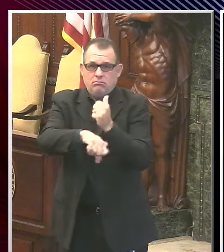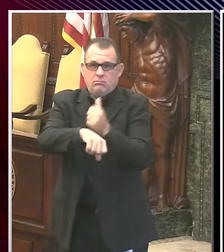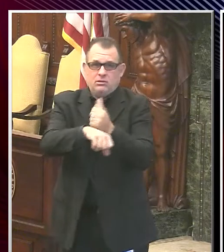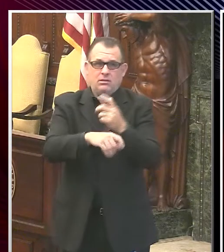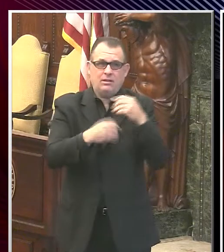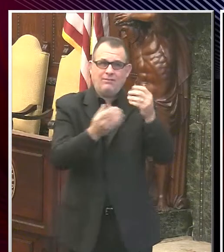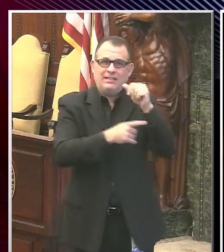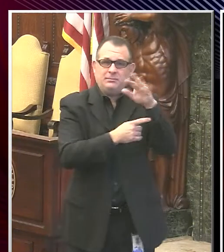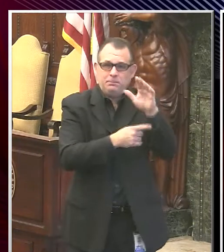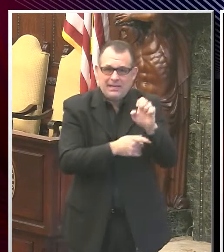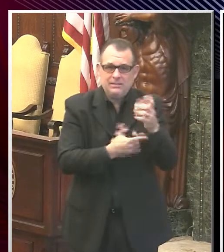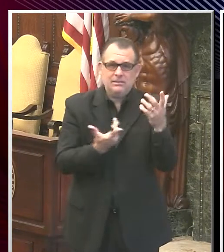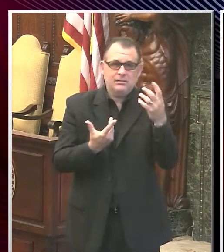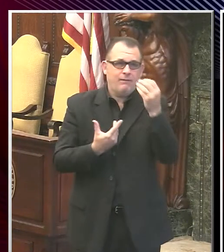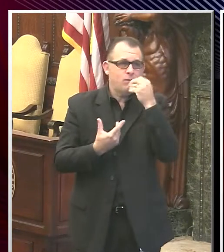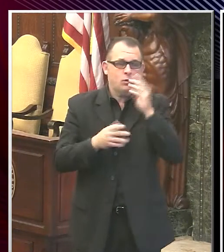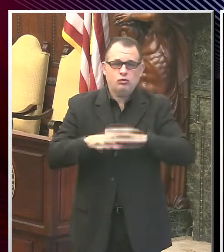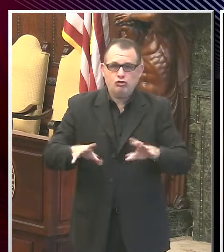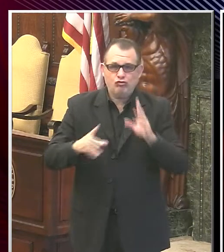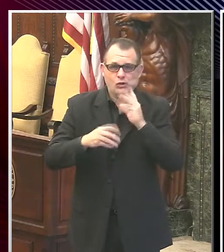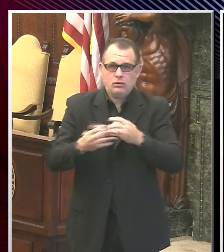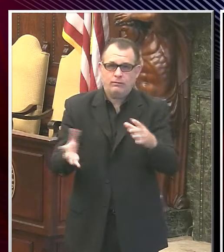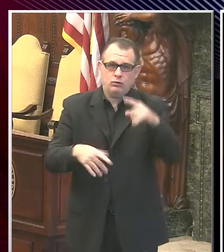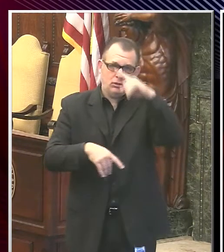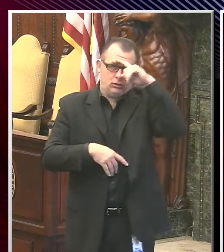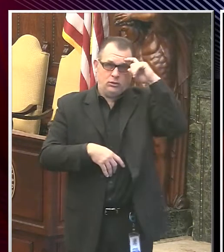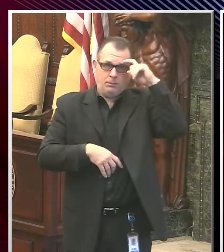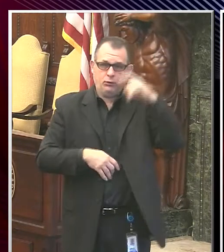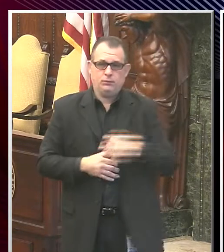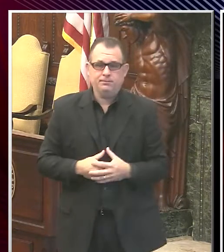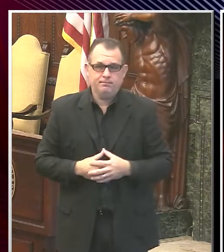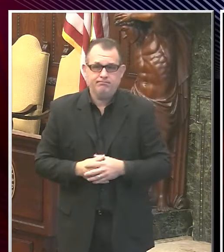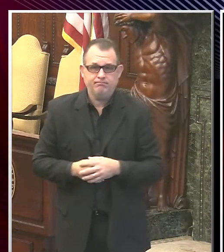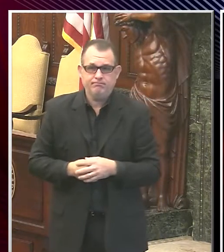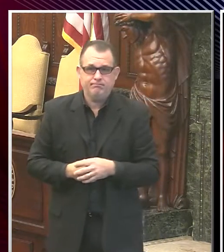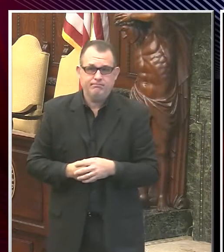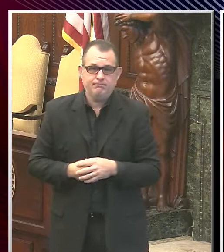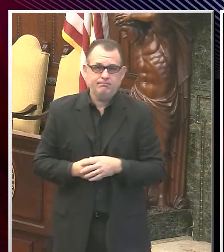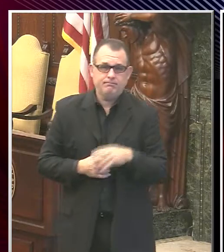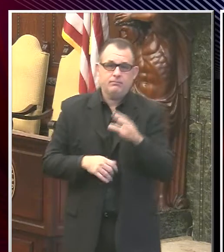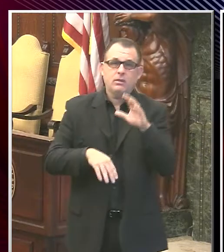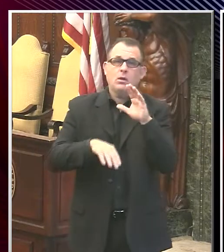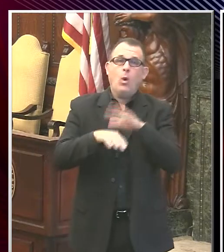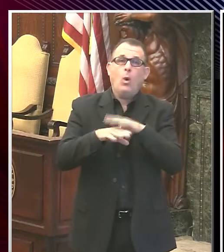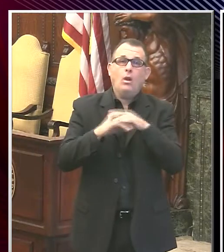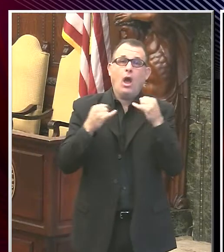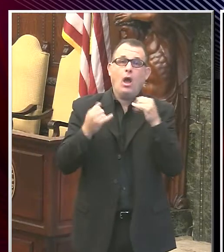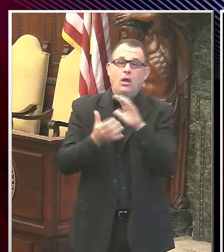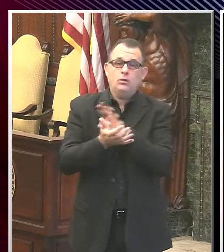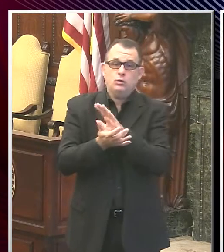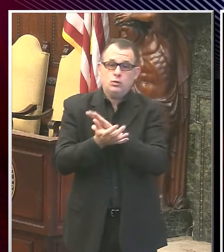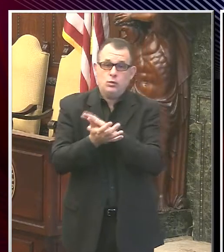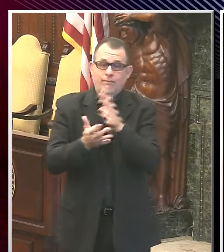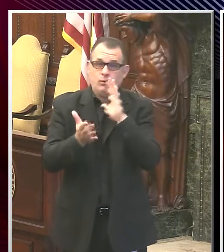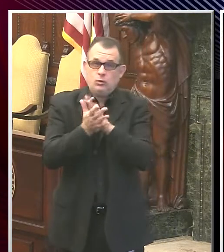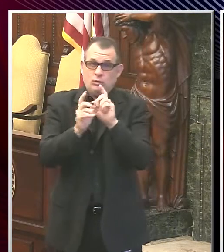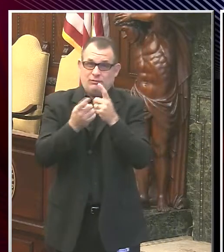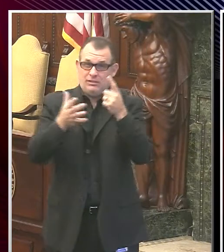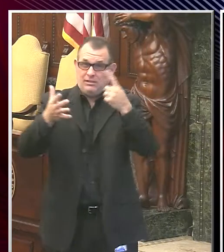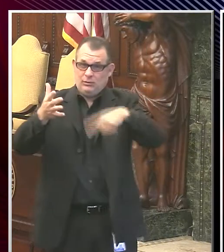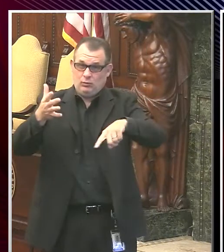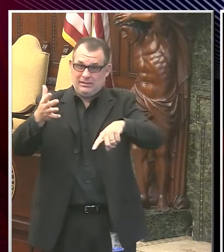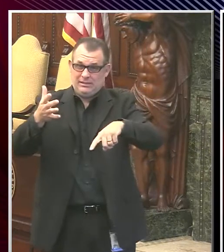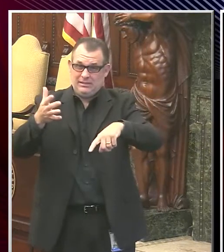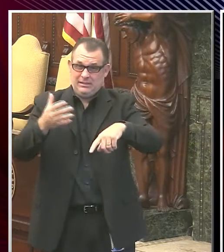city's children all this summer. As online learning resumes next week, the School District of Philadelphia is adding 22 new student